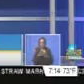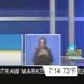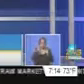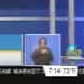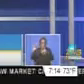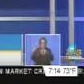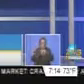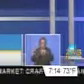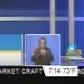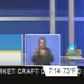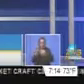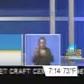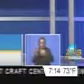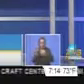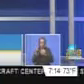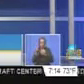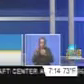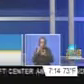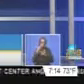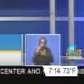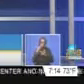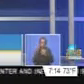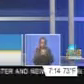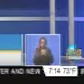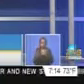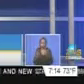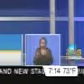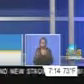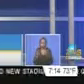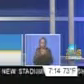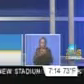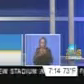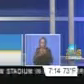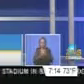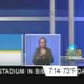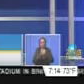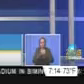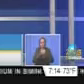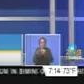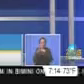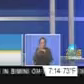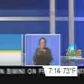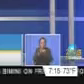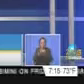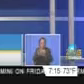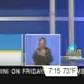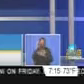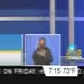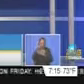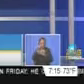the home was completely engulfed in flames. Firefighters were able to put out the blaze, but